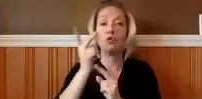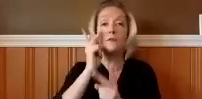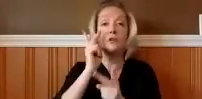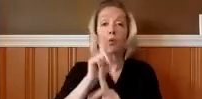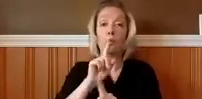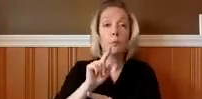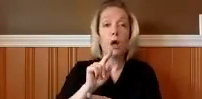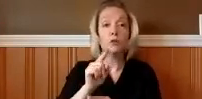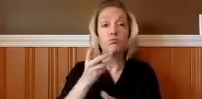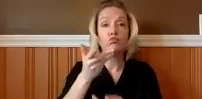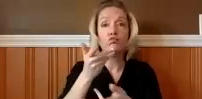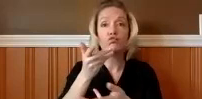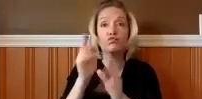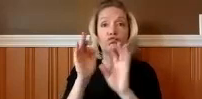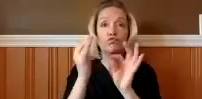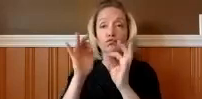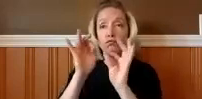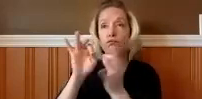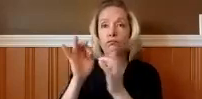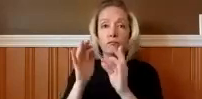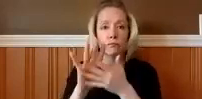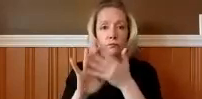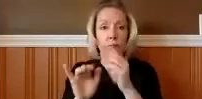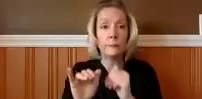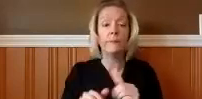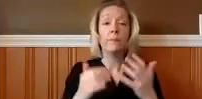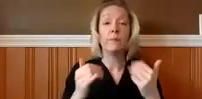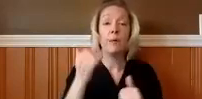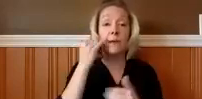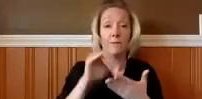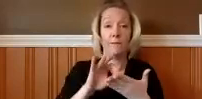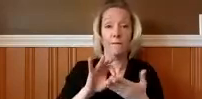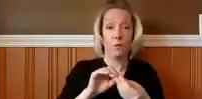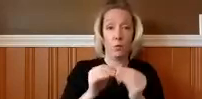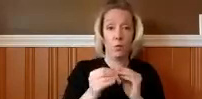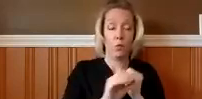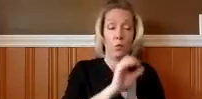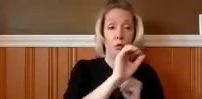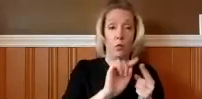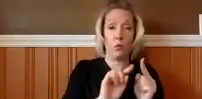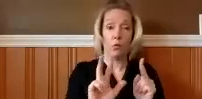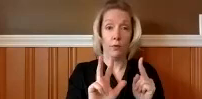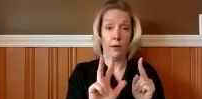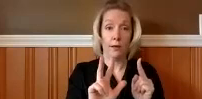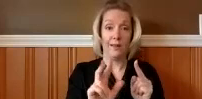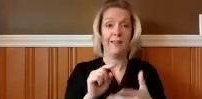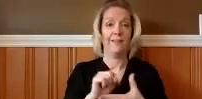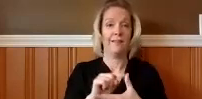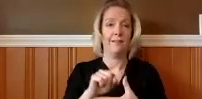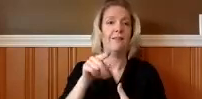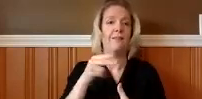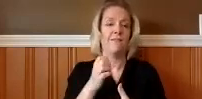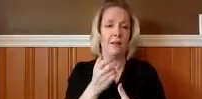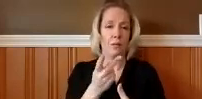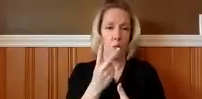so our students who score a 0 to 3 on the CVI range fall into phase 1.